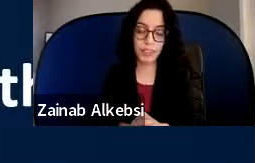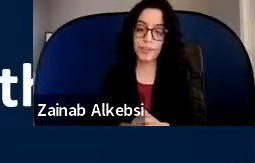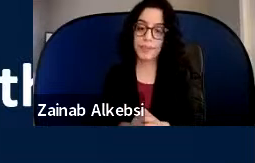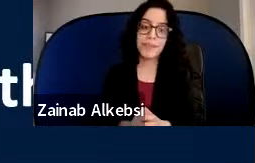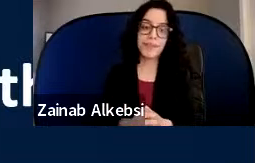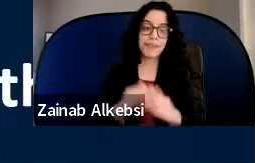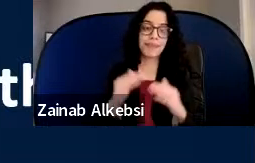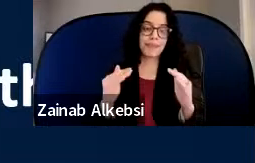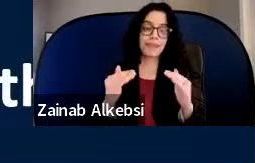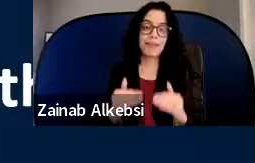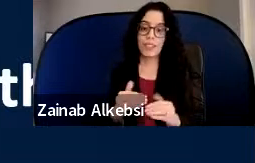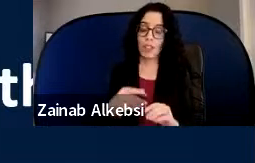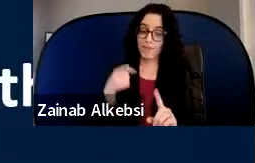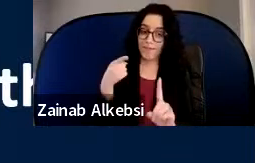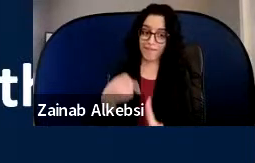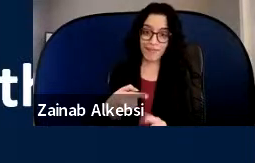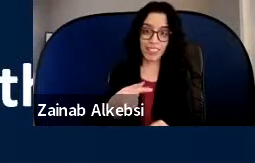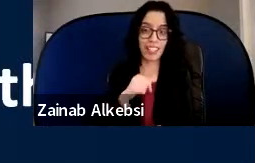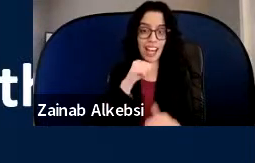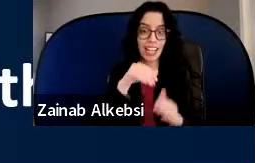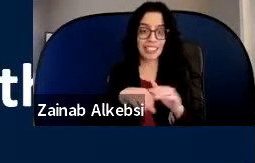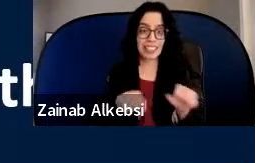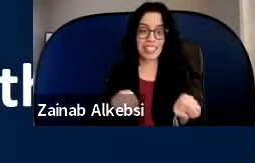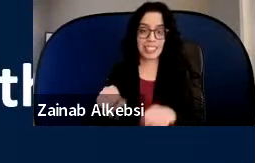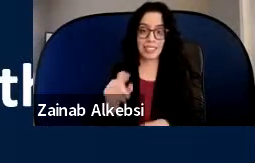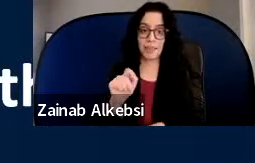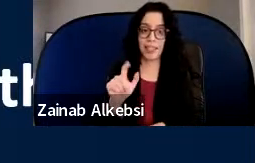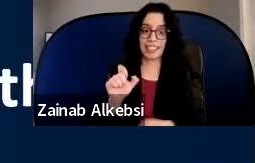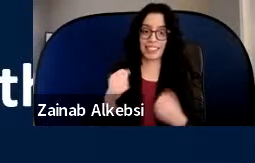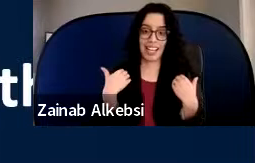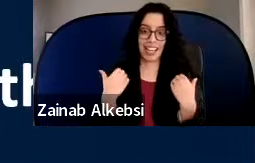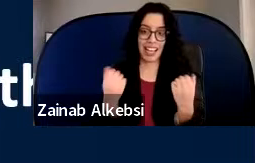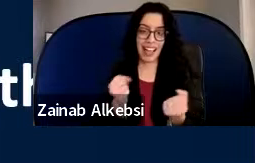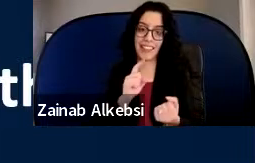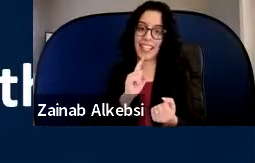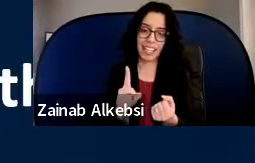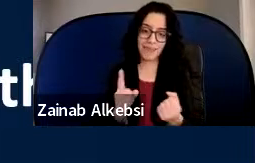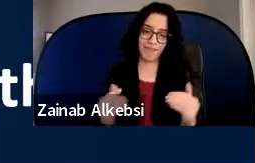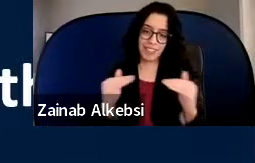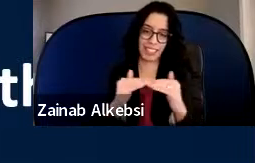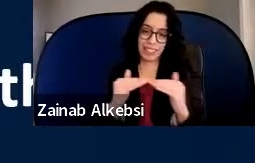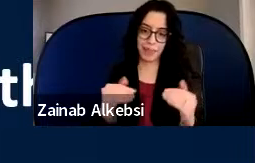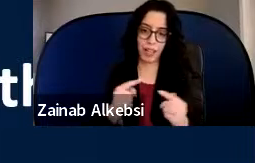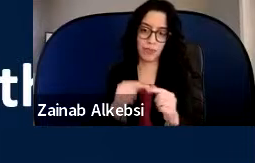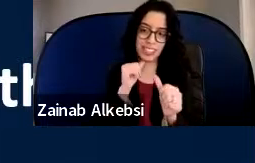that they're only having to go on site because telehealth is not accessible.